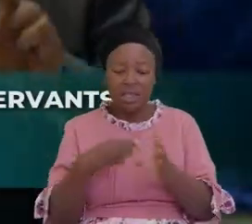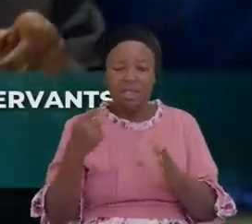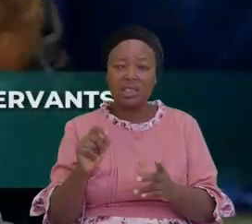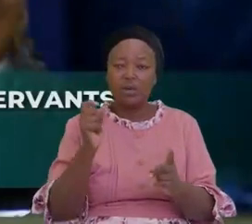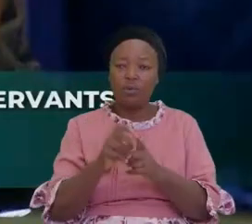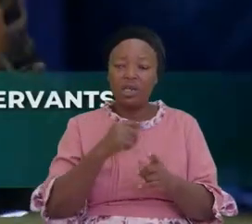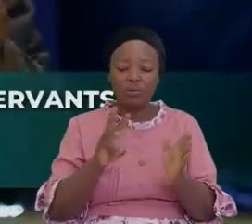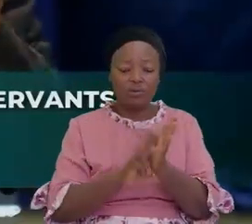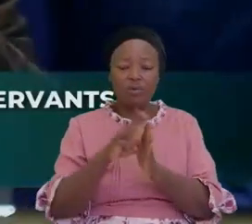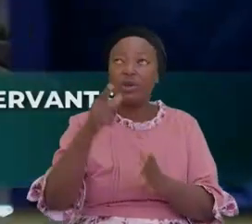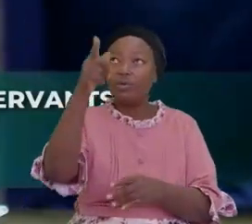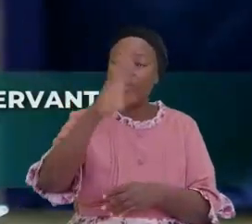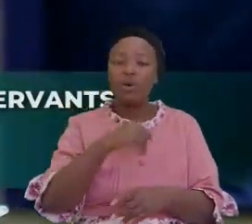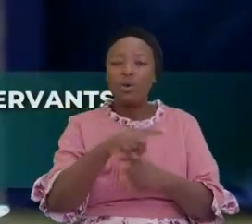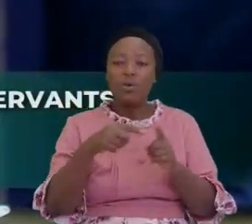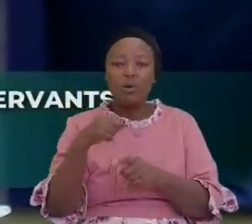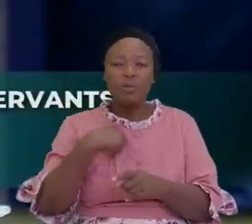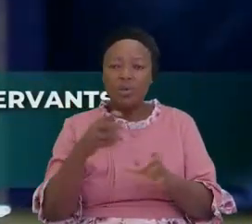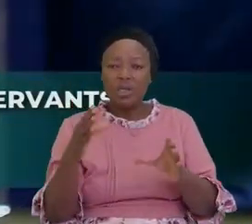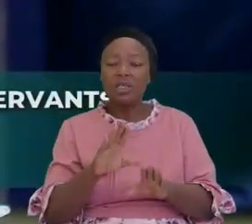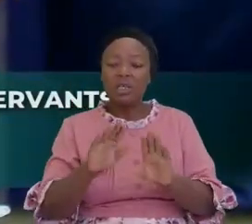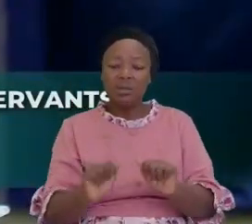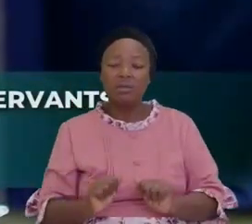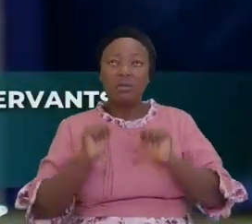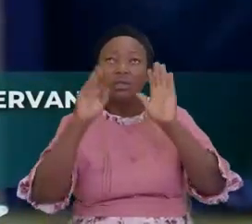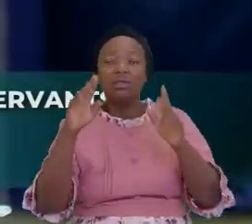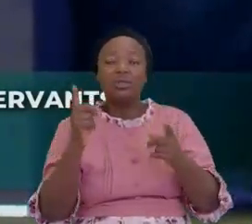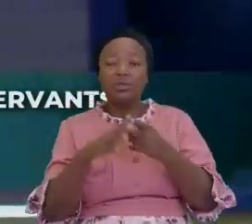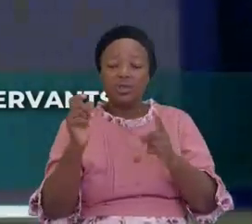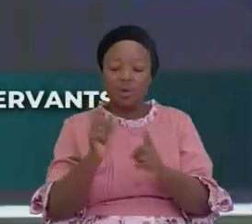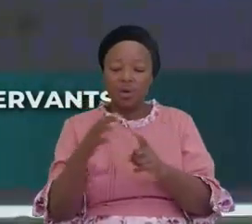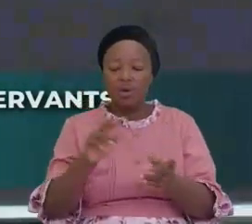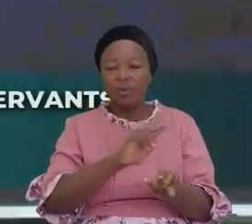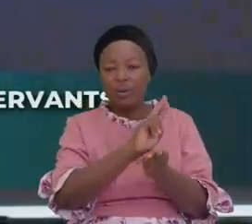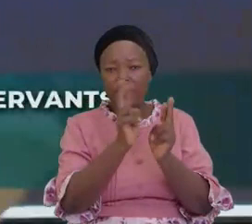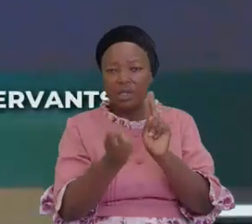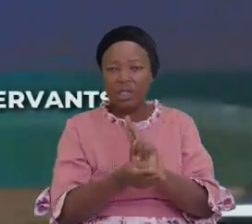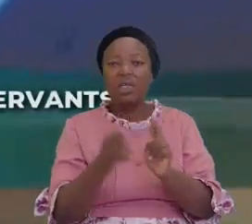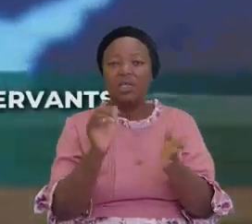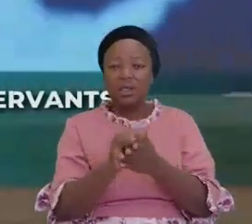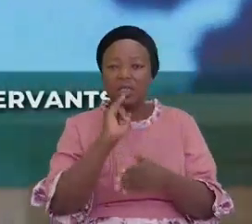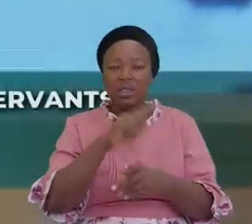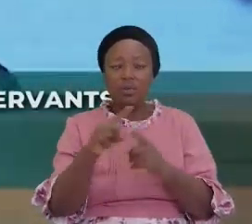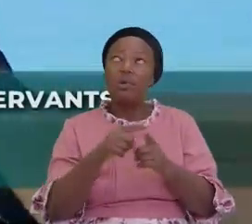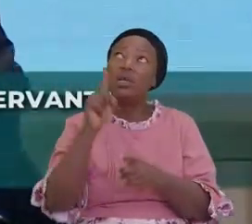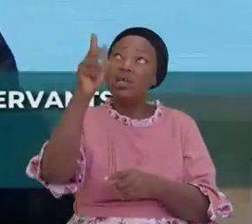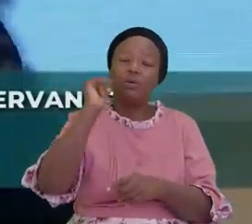God. When we give heed to the word of repentance, that's when he'll walk with us.